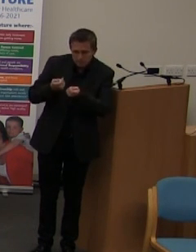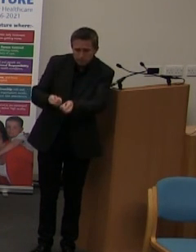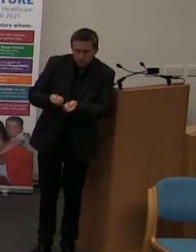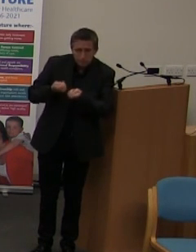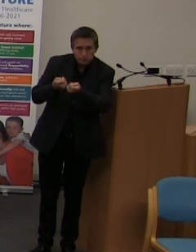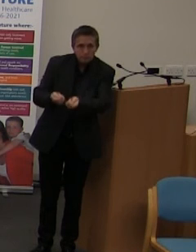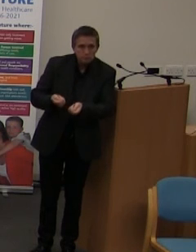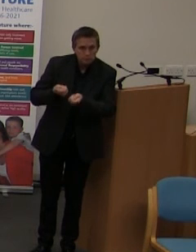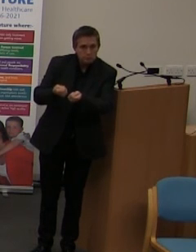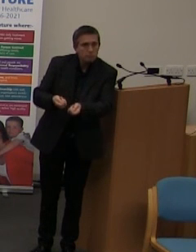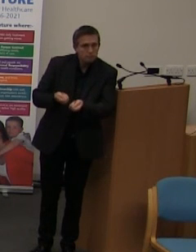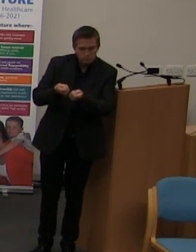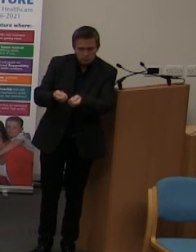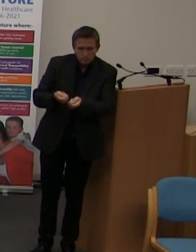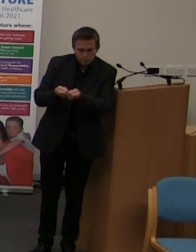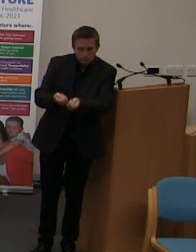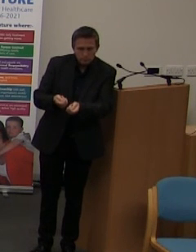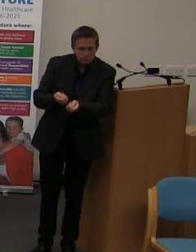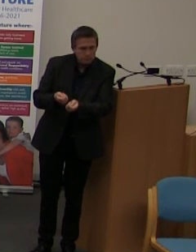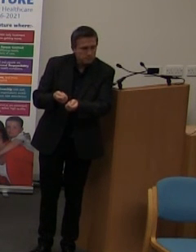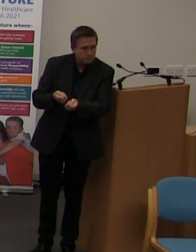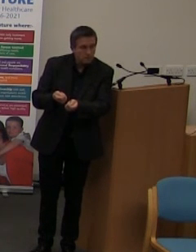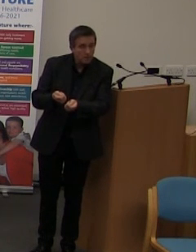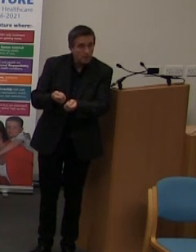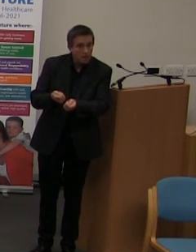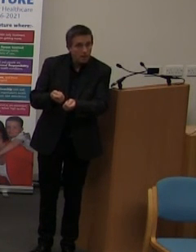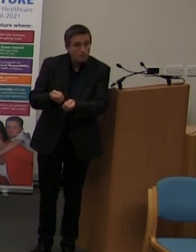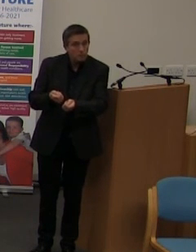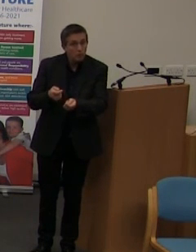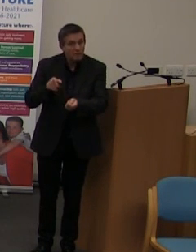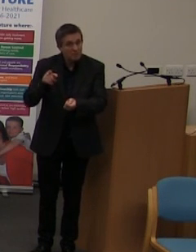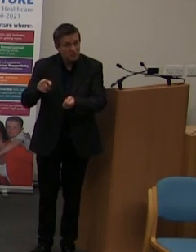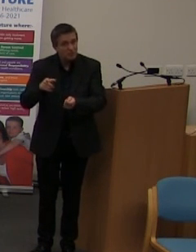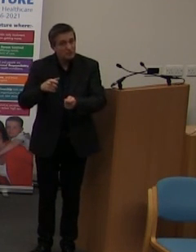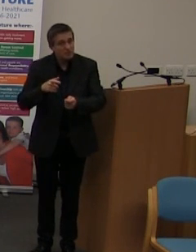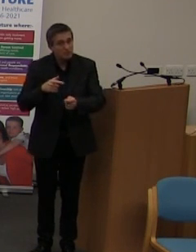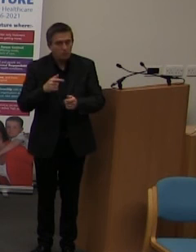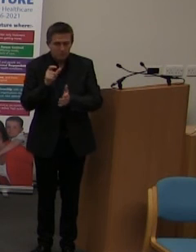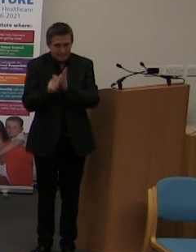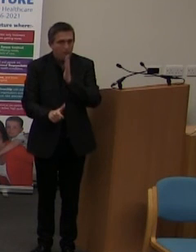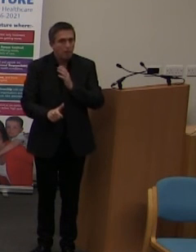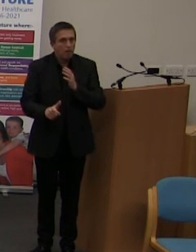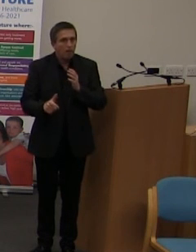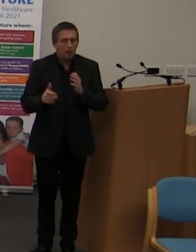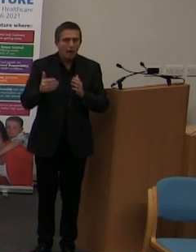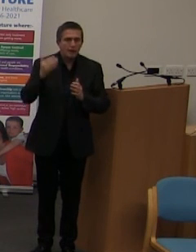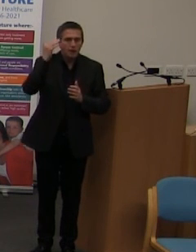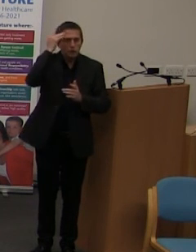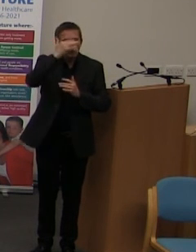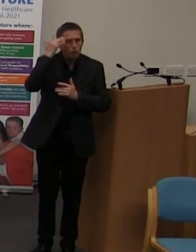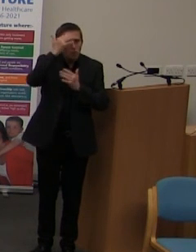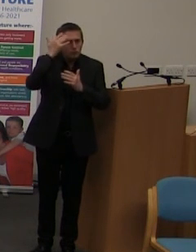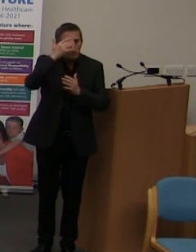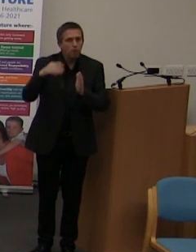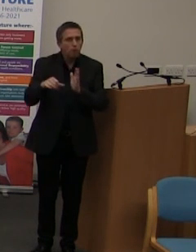different things at a very short space of time. But although she had that disability and neurological problems,